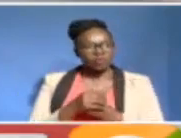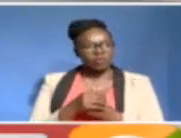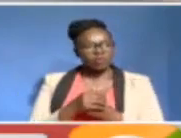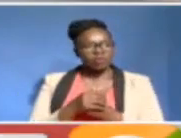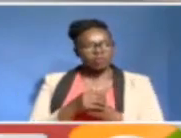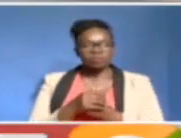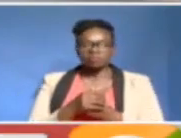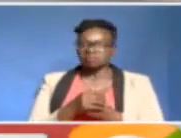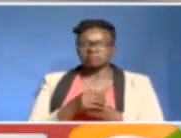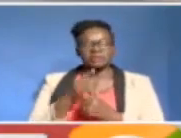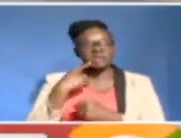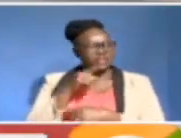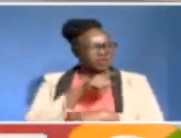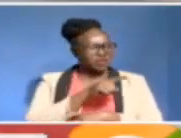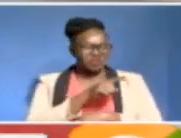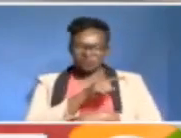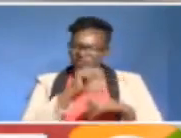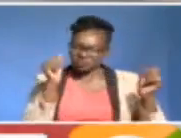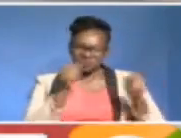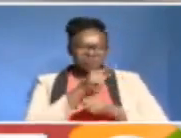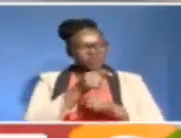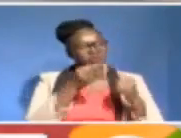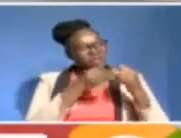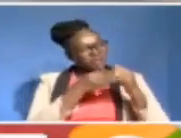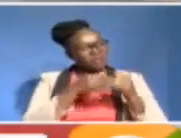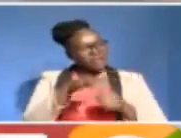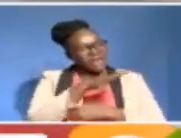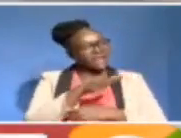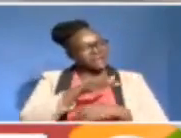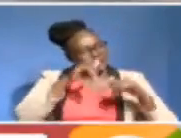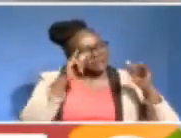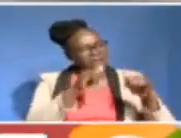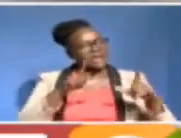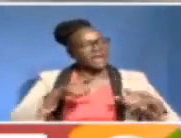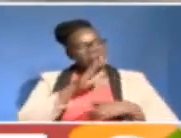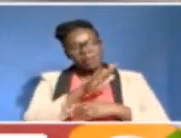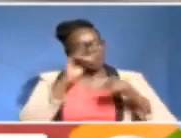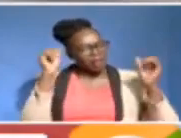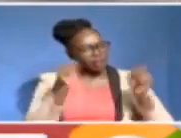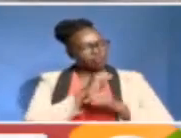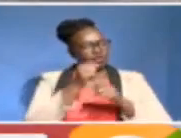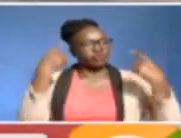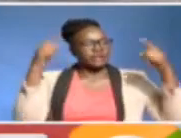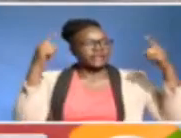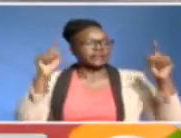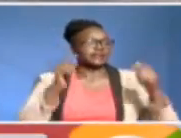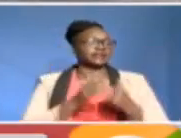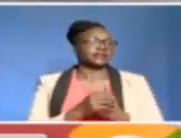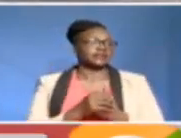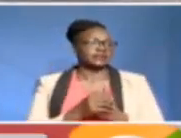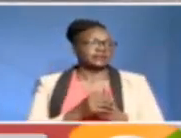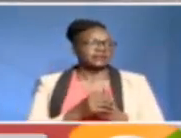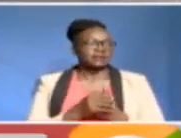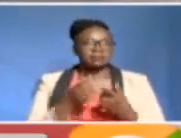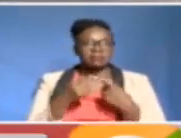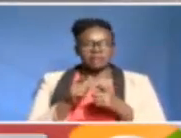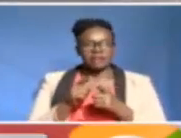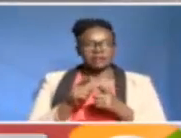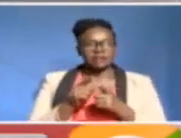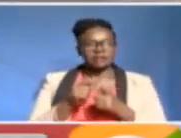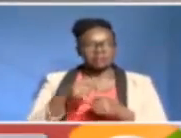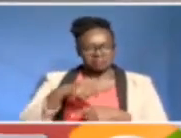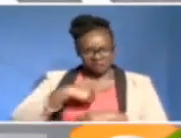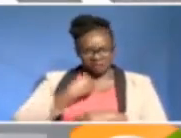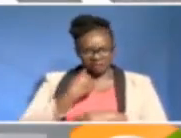Fikauko? You know, they tend to just put you down. But I was that woman who, when I grew